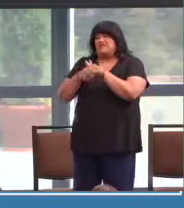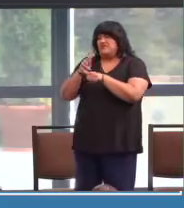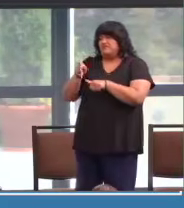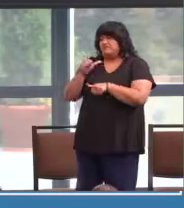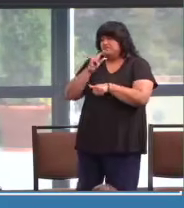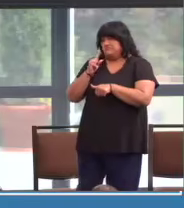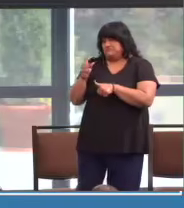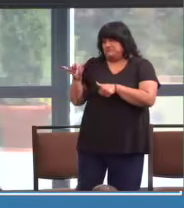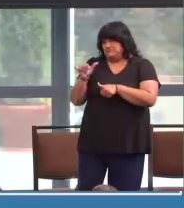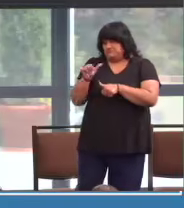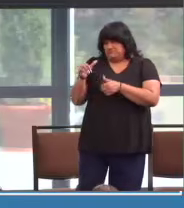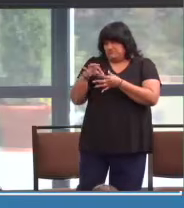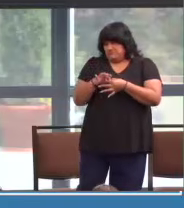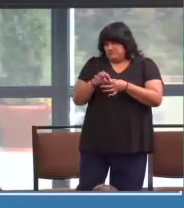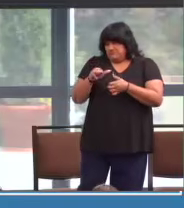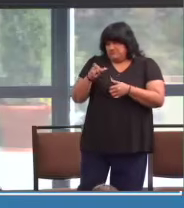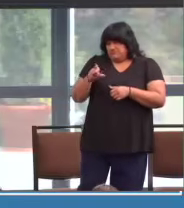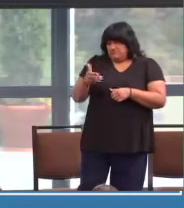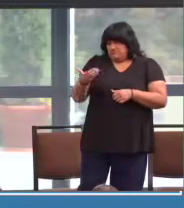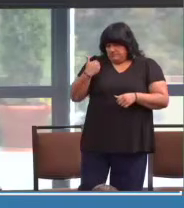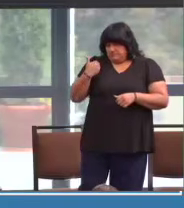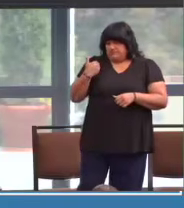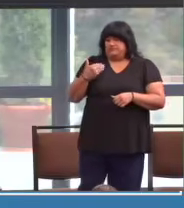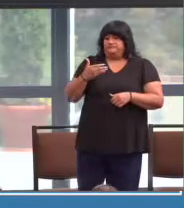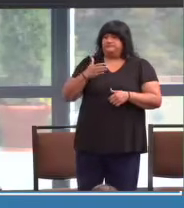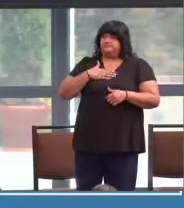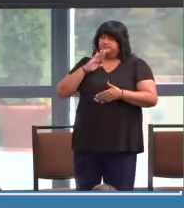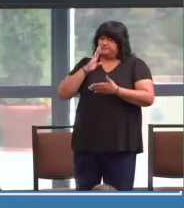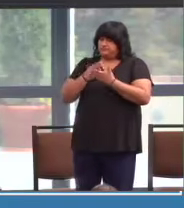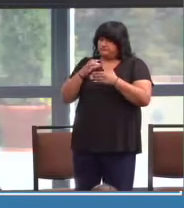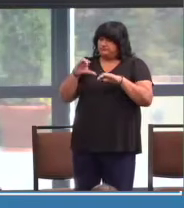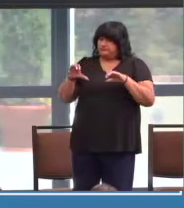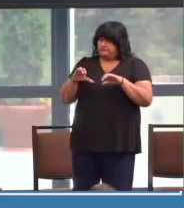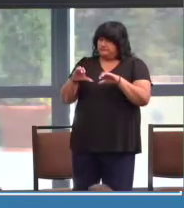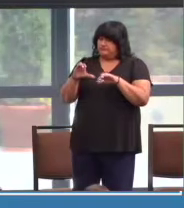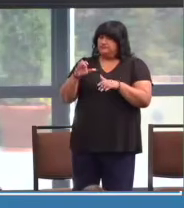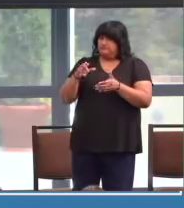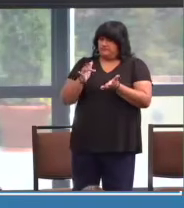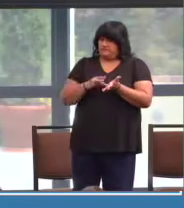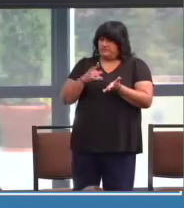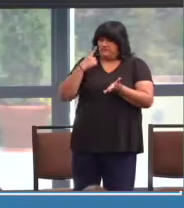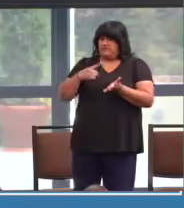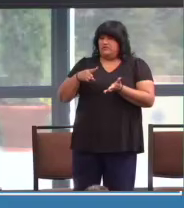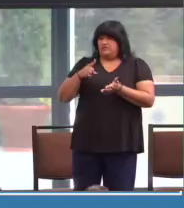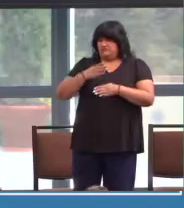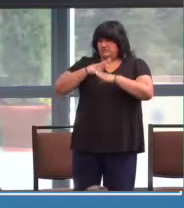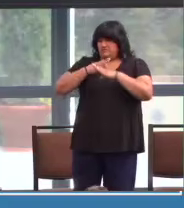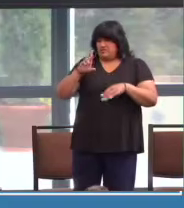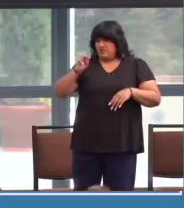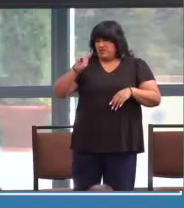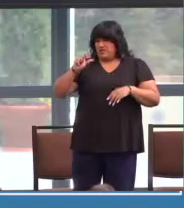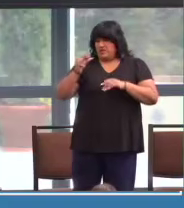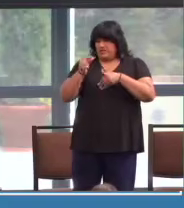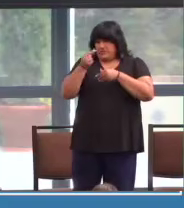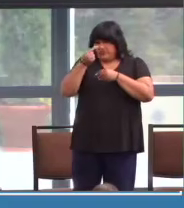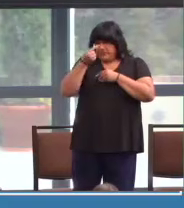My daughter had to stop Plaquenil after 11 years due to retinal thinning. Is that something that ever gets better so that she might be able to resume Plaquenil in a few